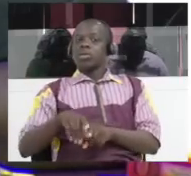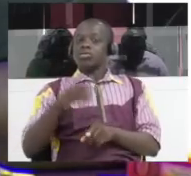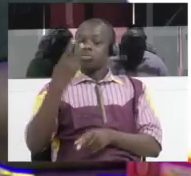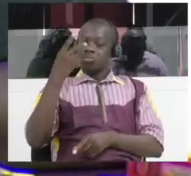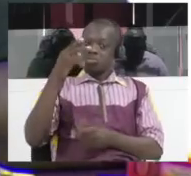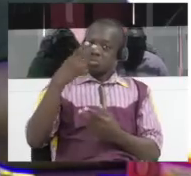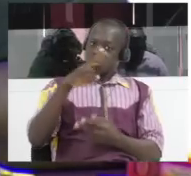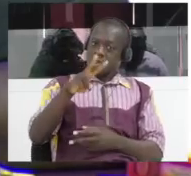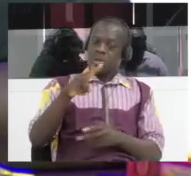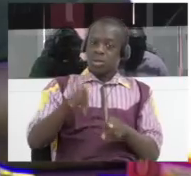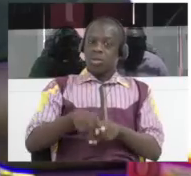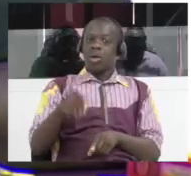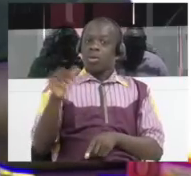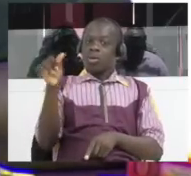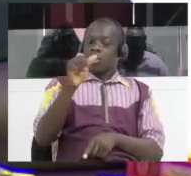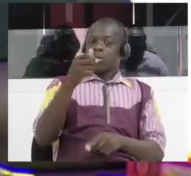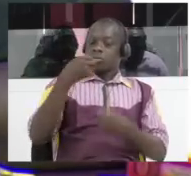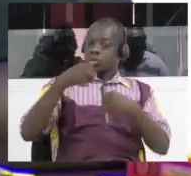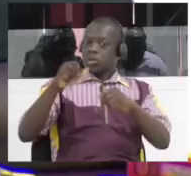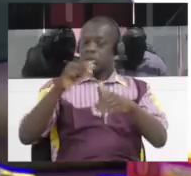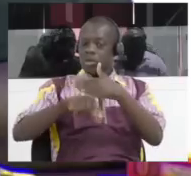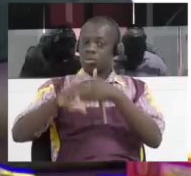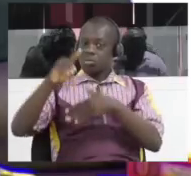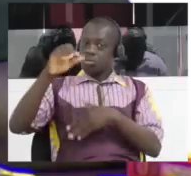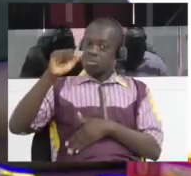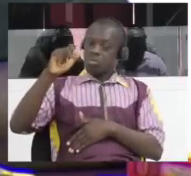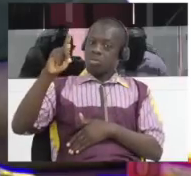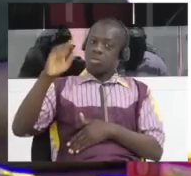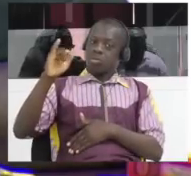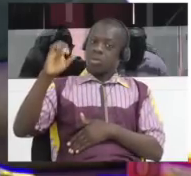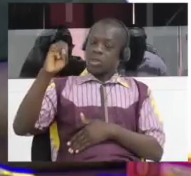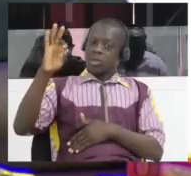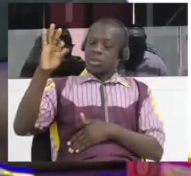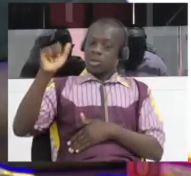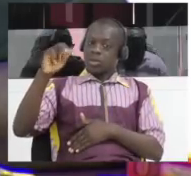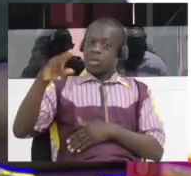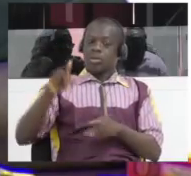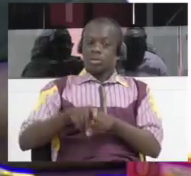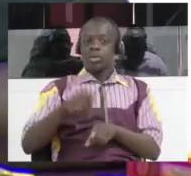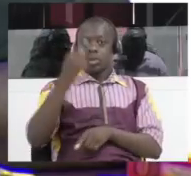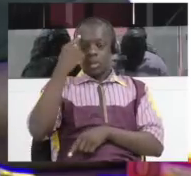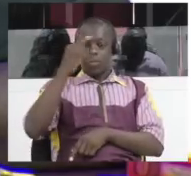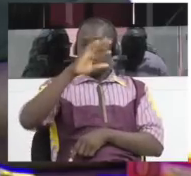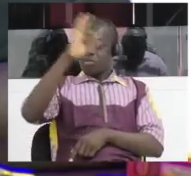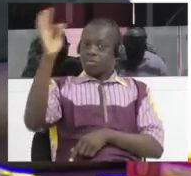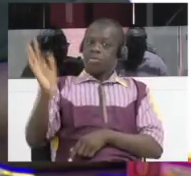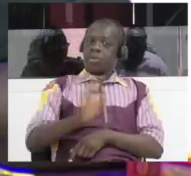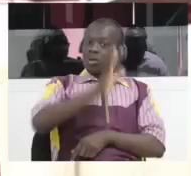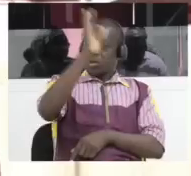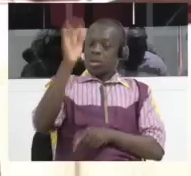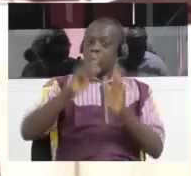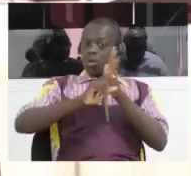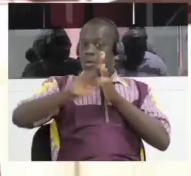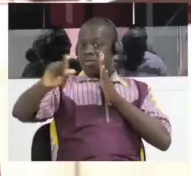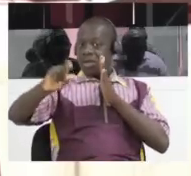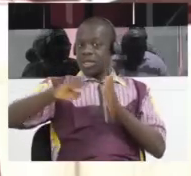perception. There were some officers who were trained in Pakistan, and I think they were also